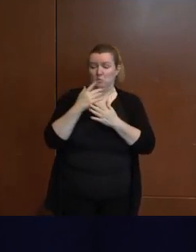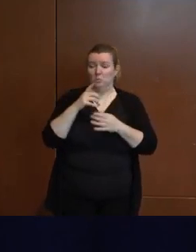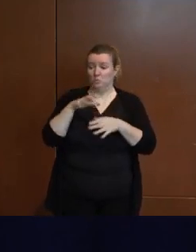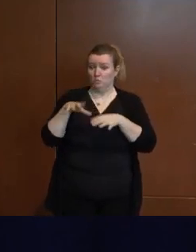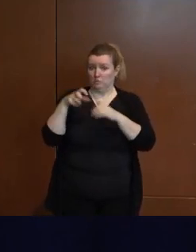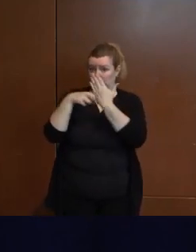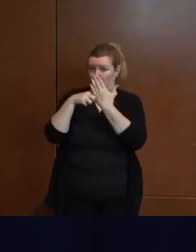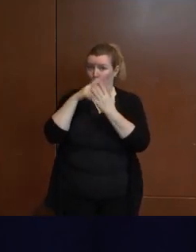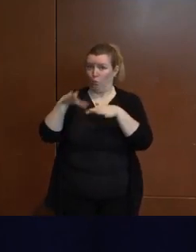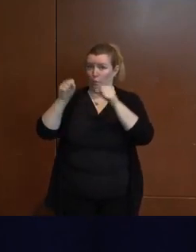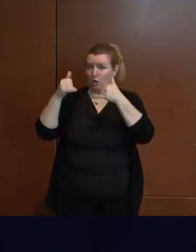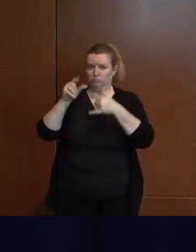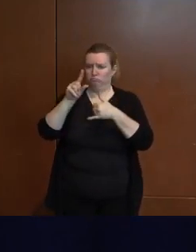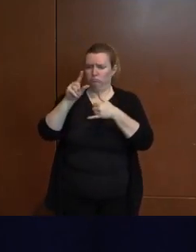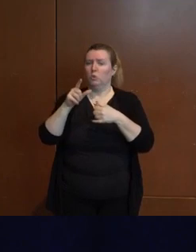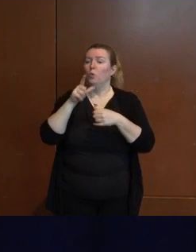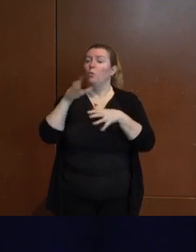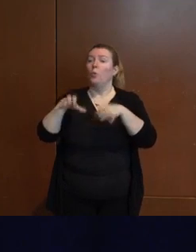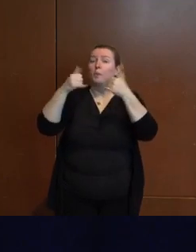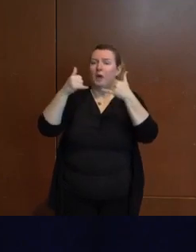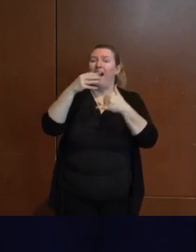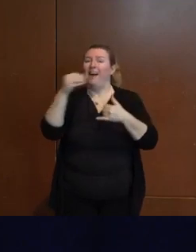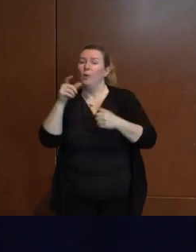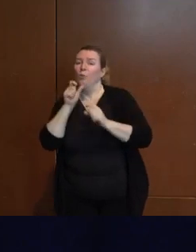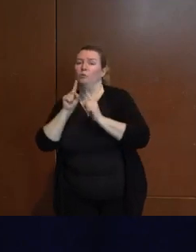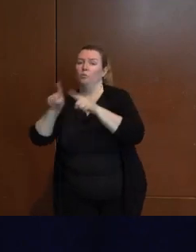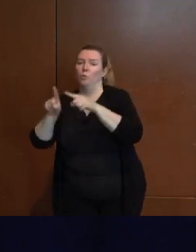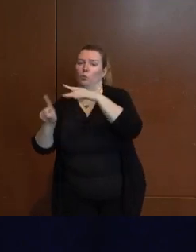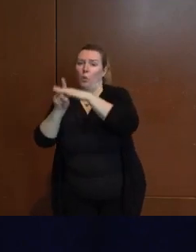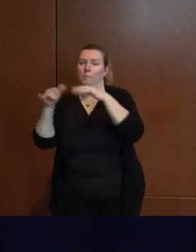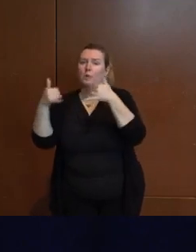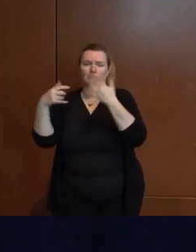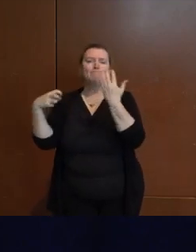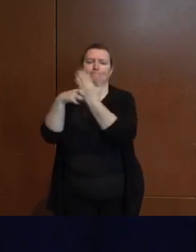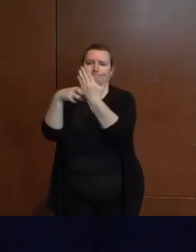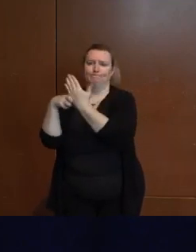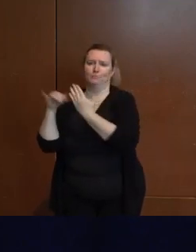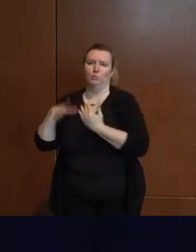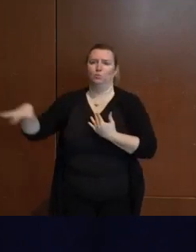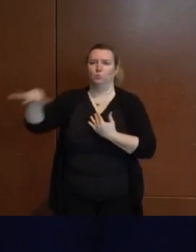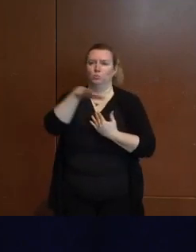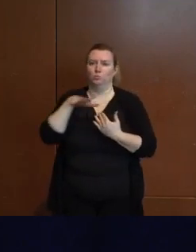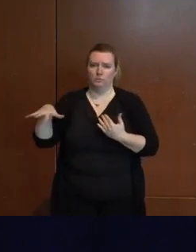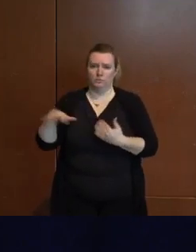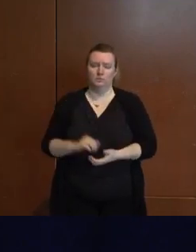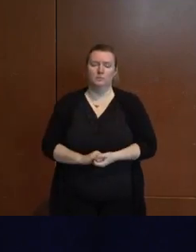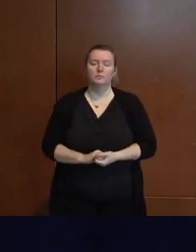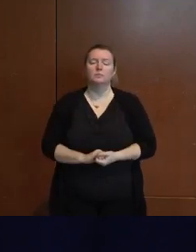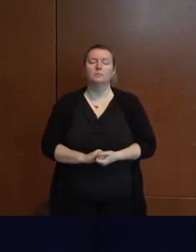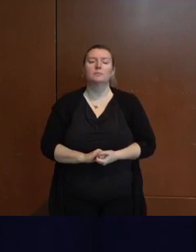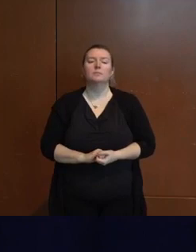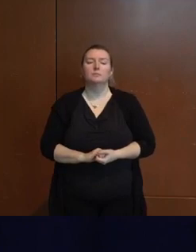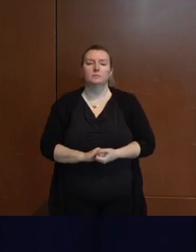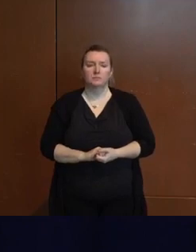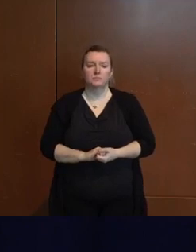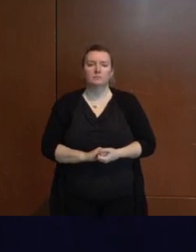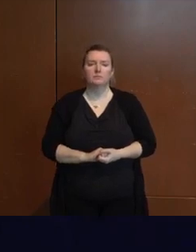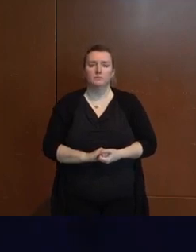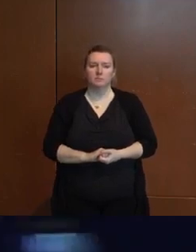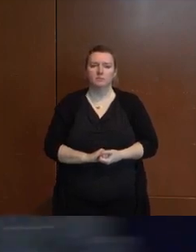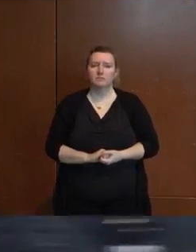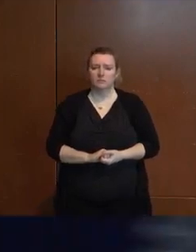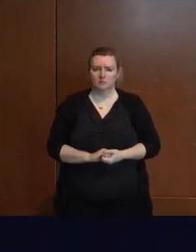see if and when those large gatherings happen, that everybody there is going to be charged. Remember, there are 9 million of us, right? So